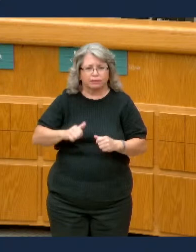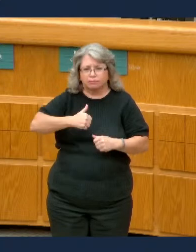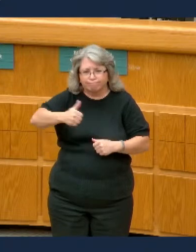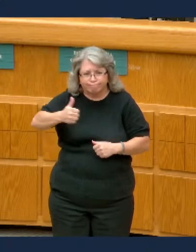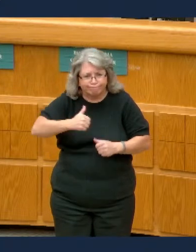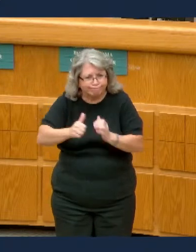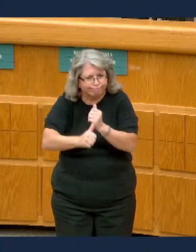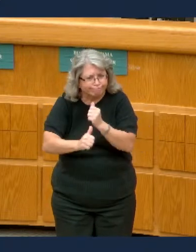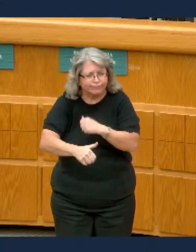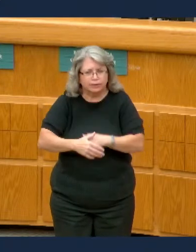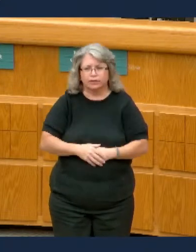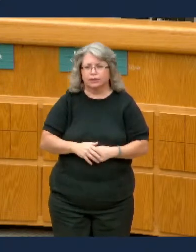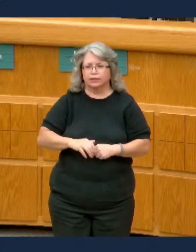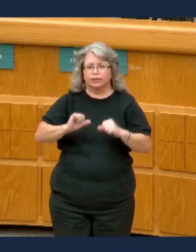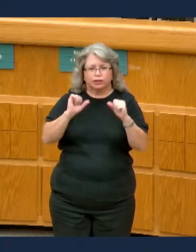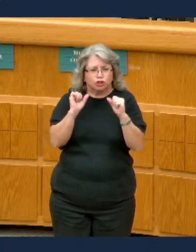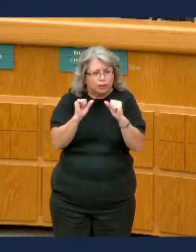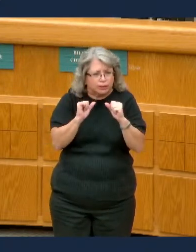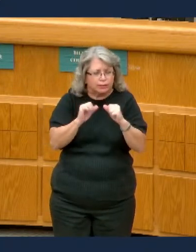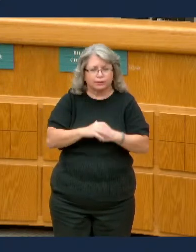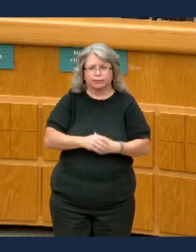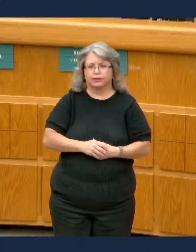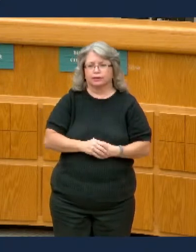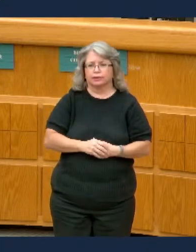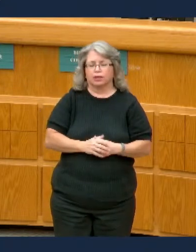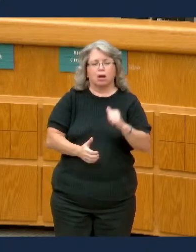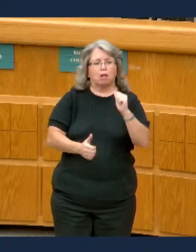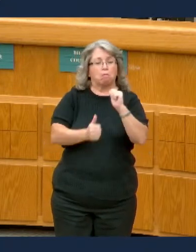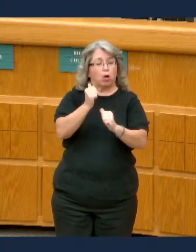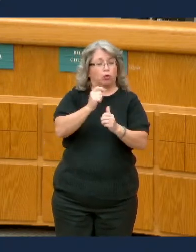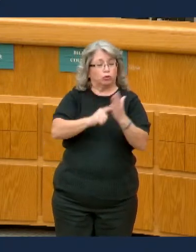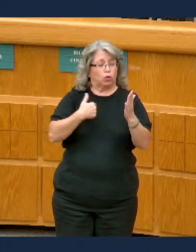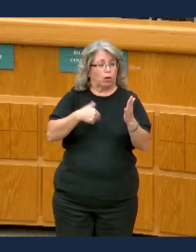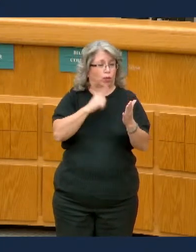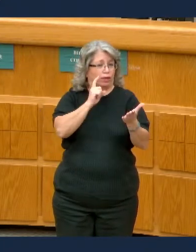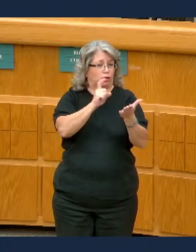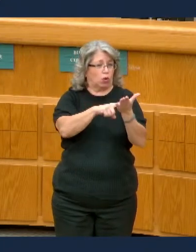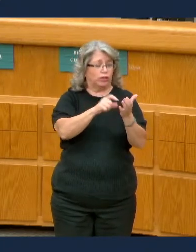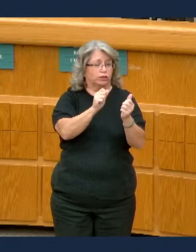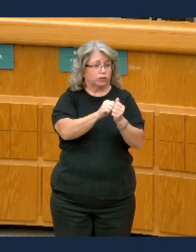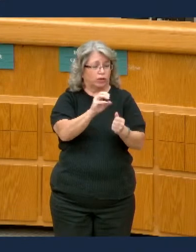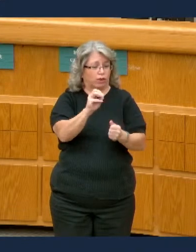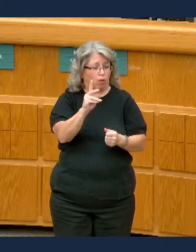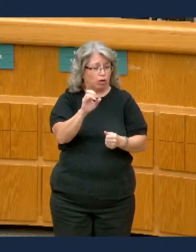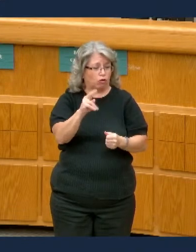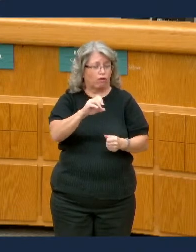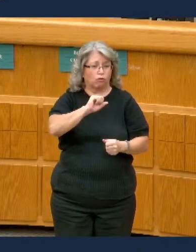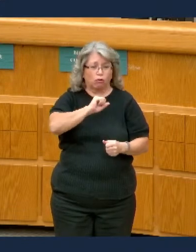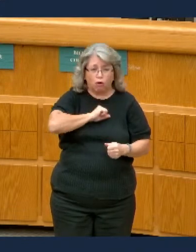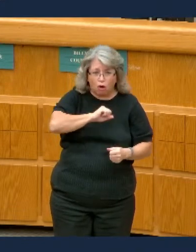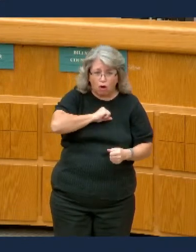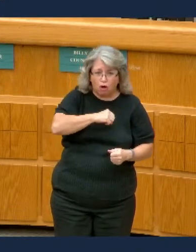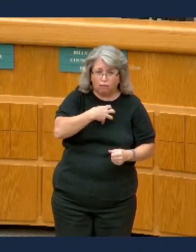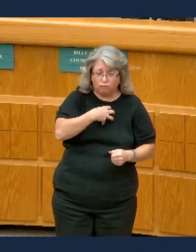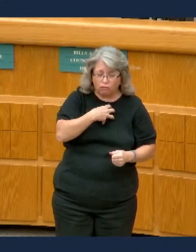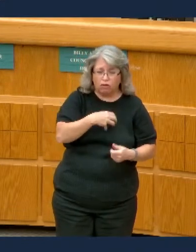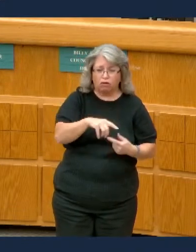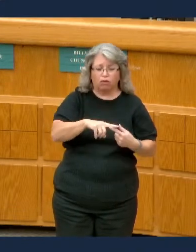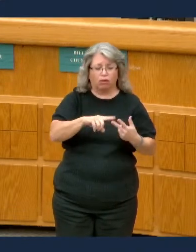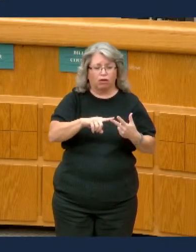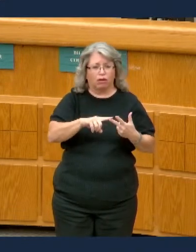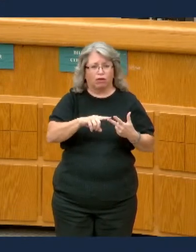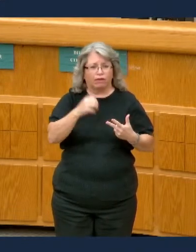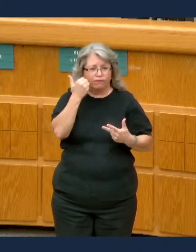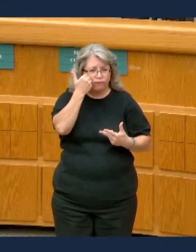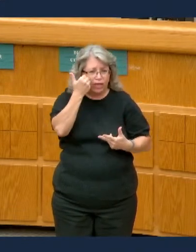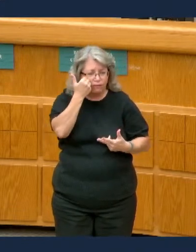The main symptoms that we're seeing with Omicron are the cough, the fever, and the sore throat, but please monitor them closely.